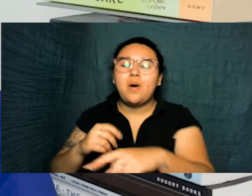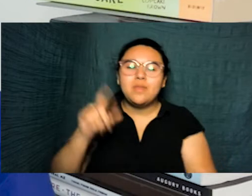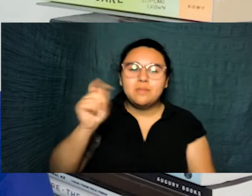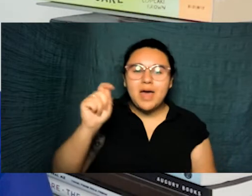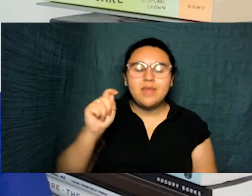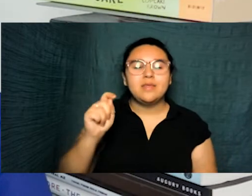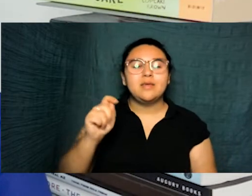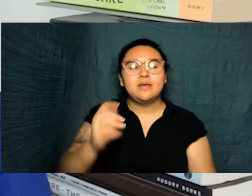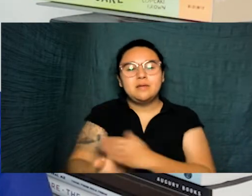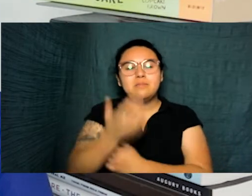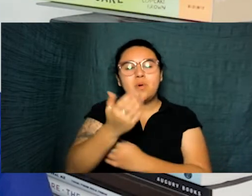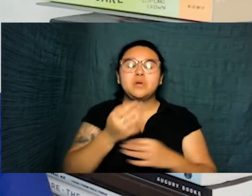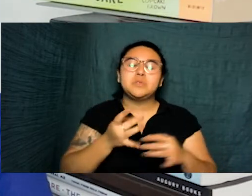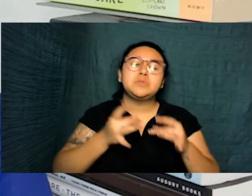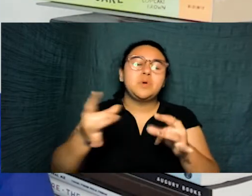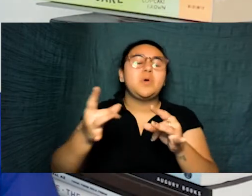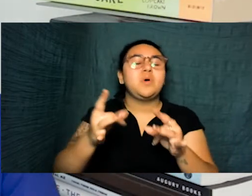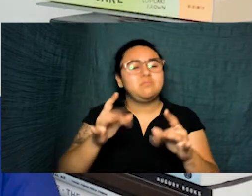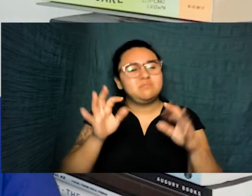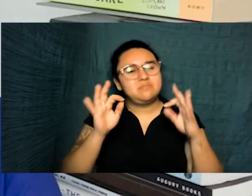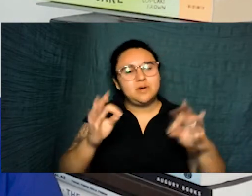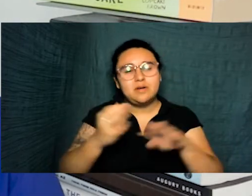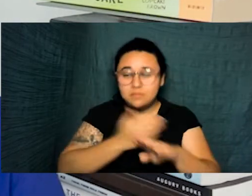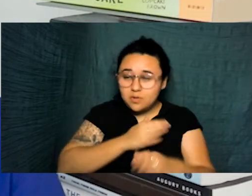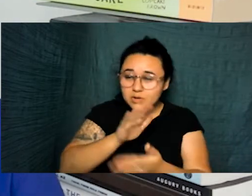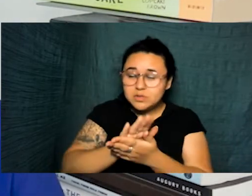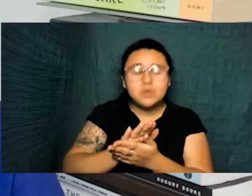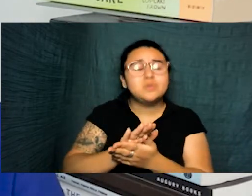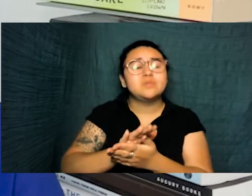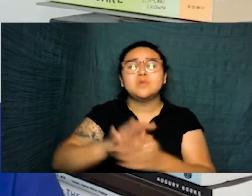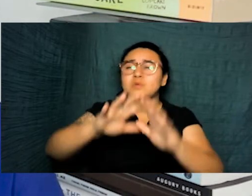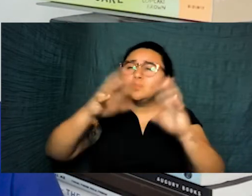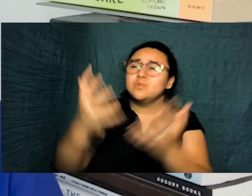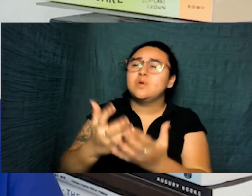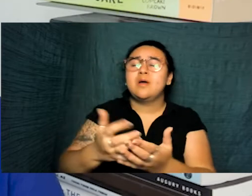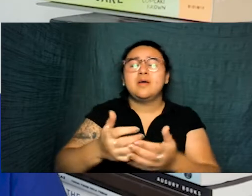smooth, just how a morning before school in a perfect world should be.